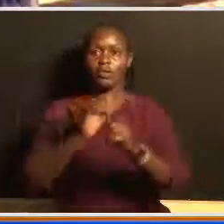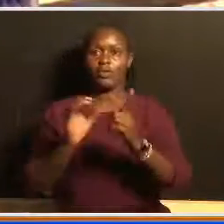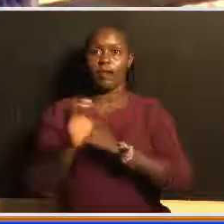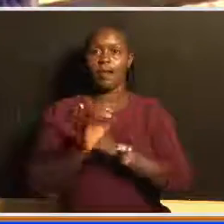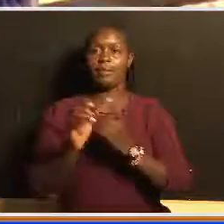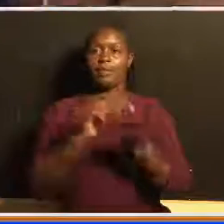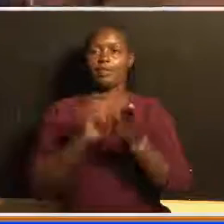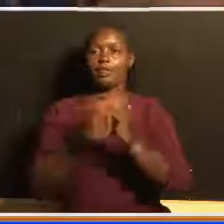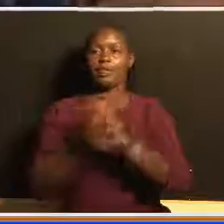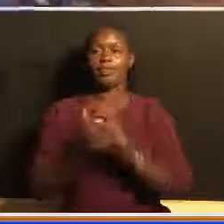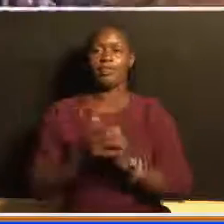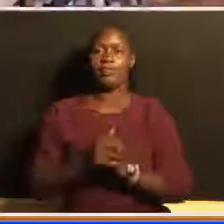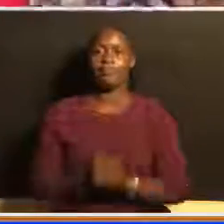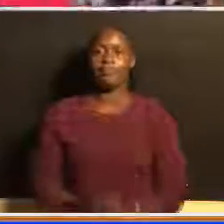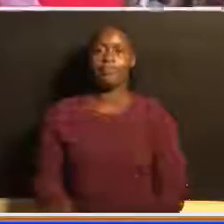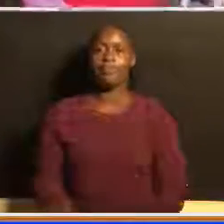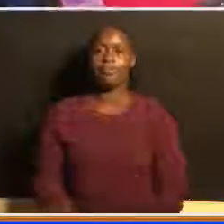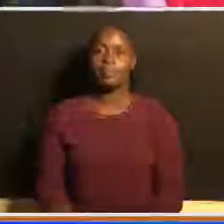change.